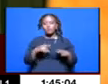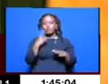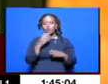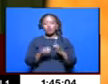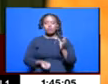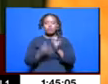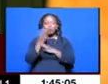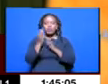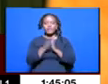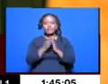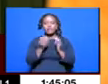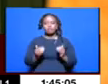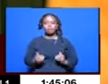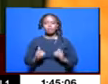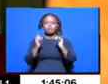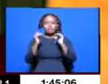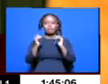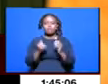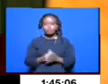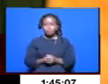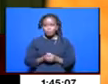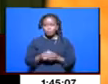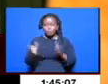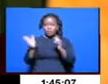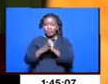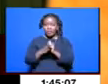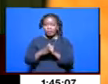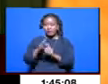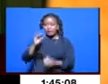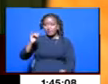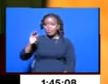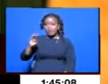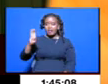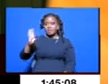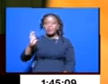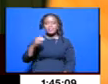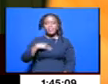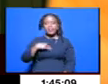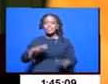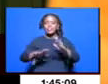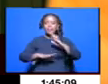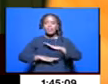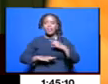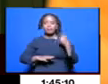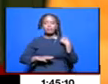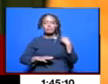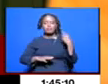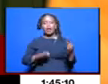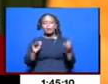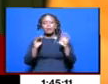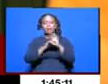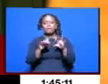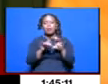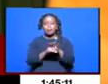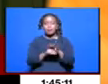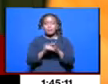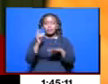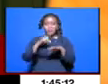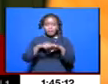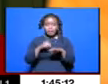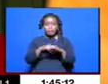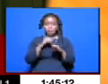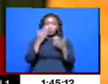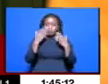bill. 9, the IEBC had the requisite quorum at the time it undertook and completed